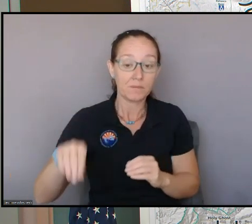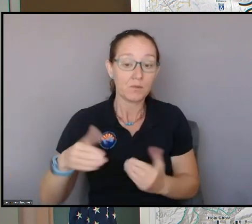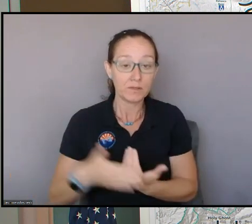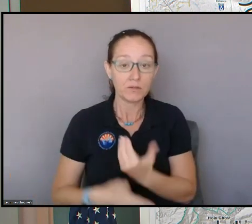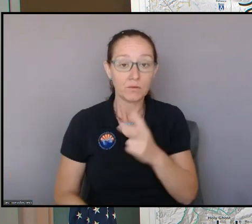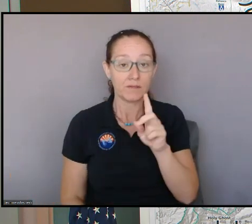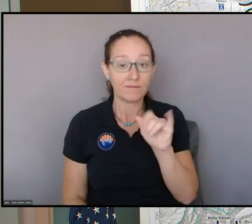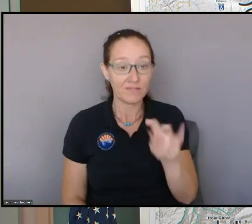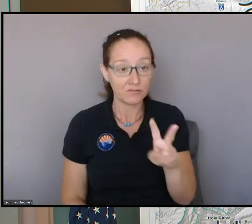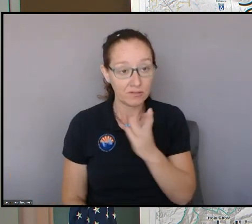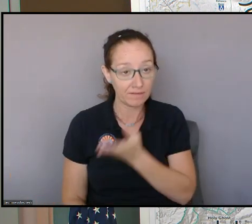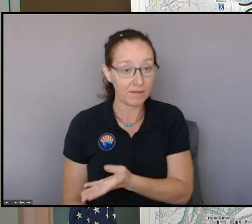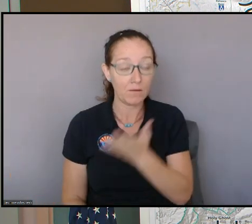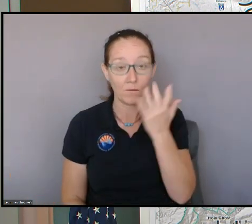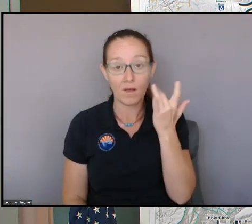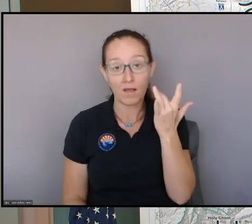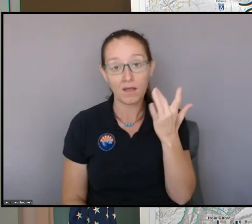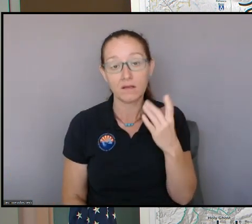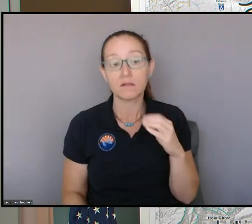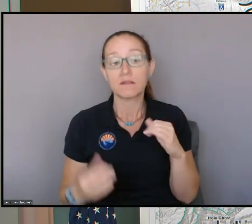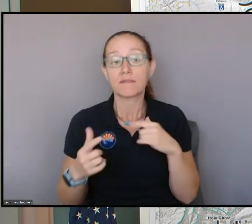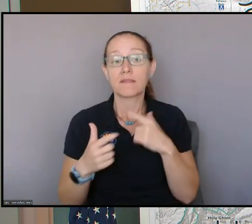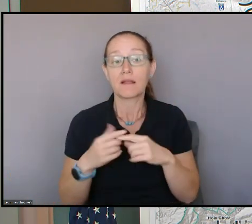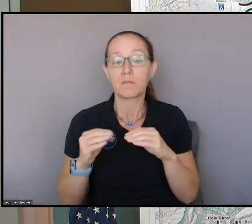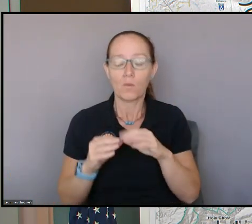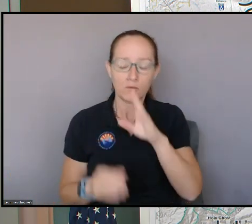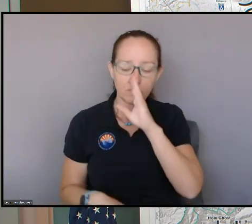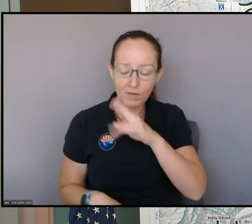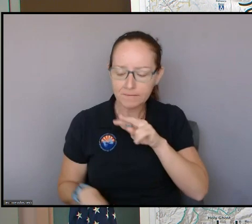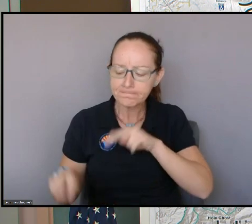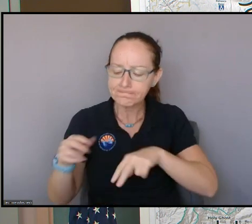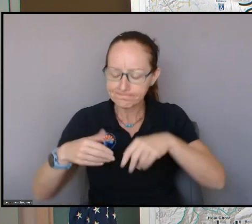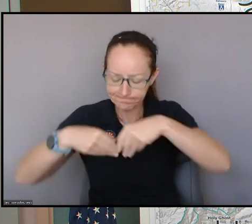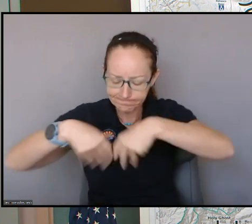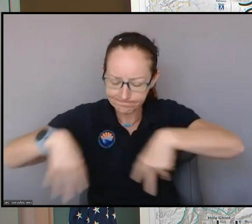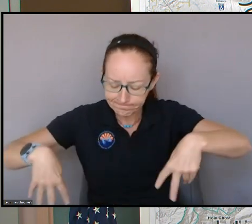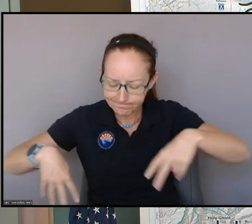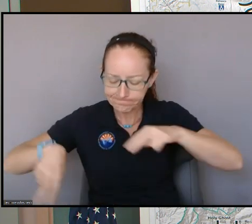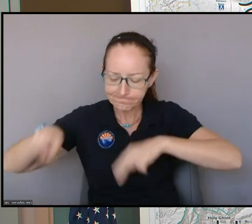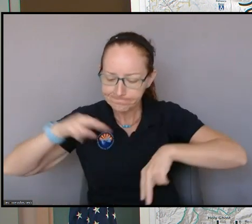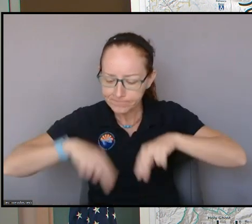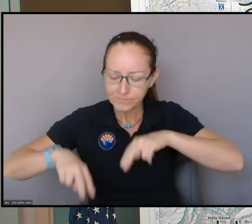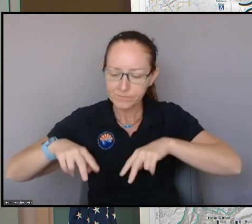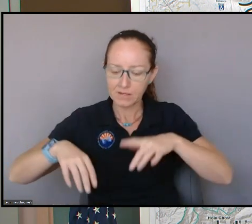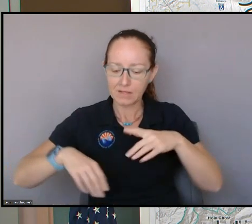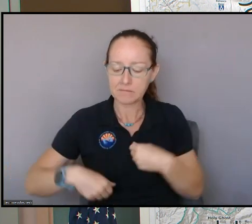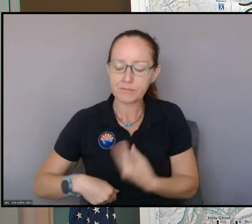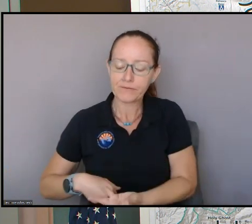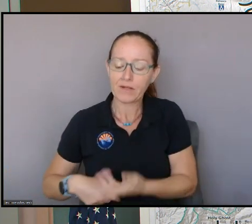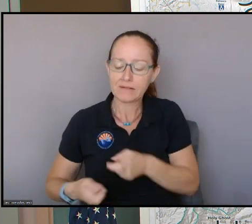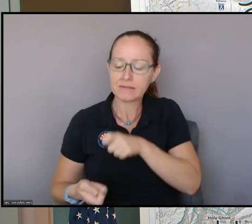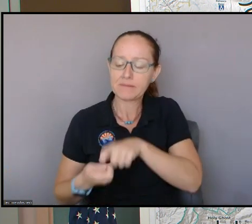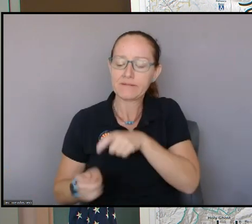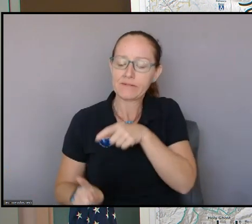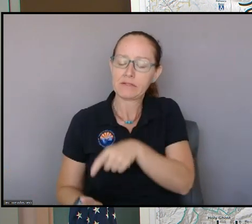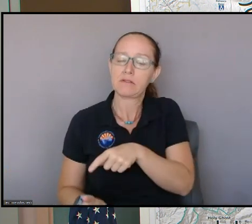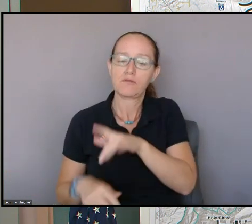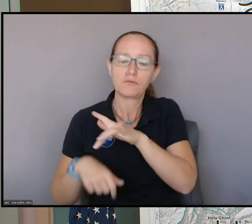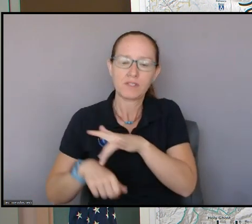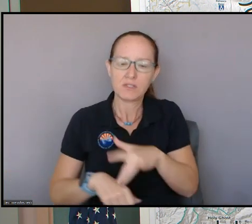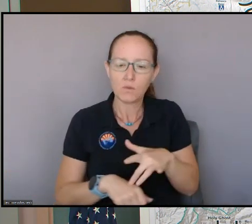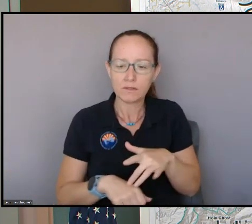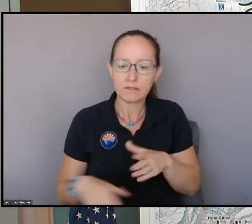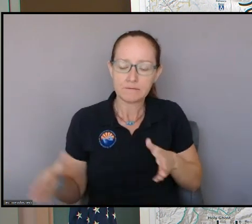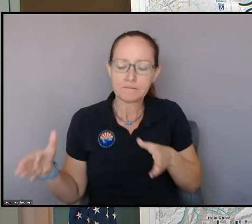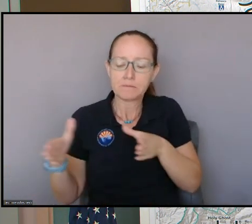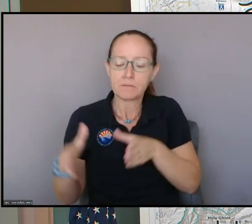more direct oversight and resources to an area so that we can, it's a smaller chunk of ground, so that we can have some